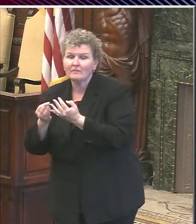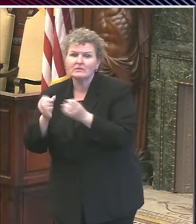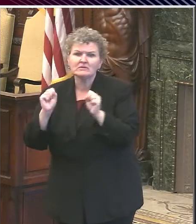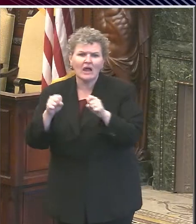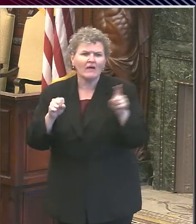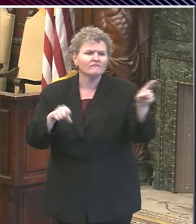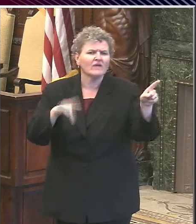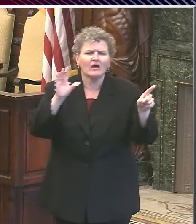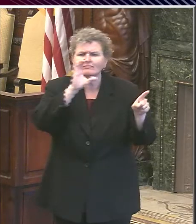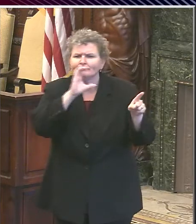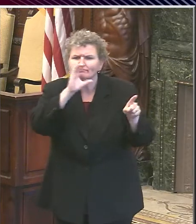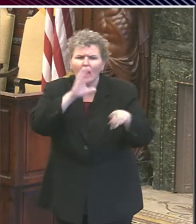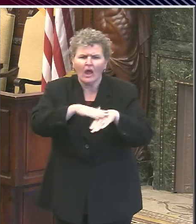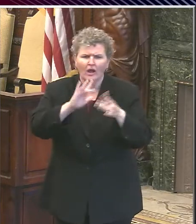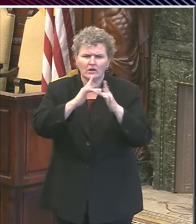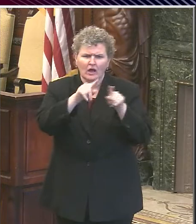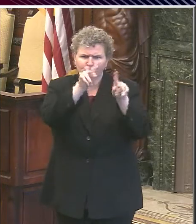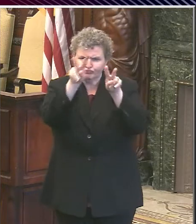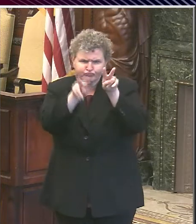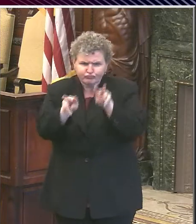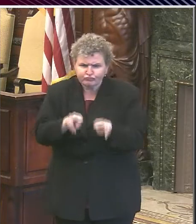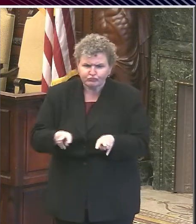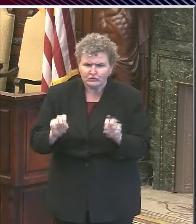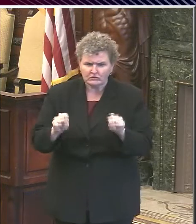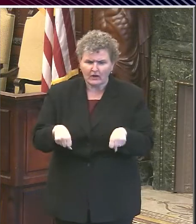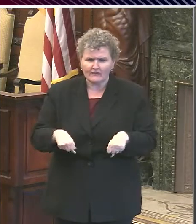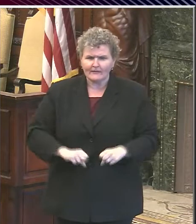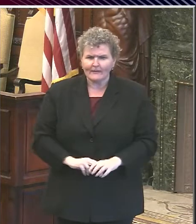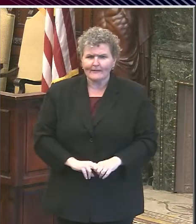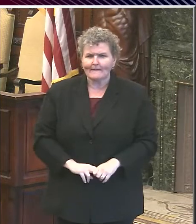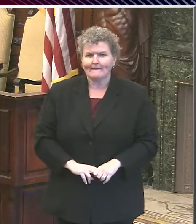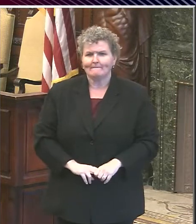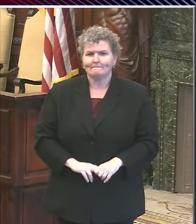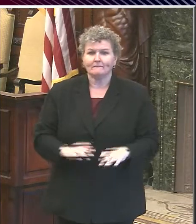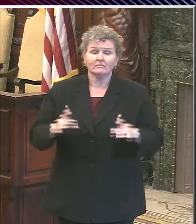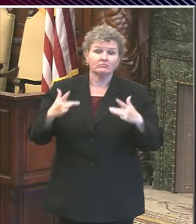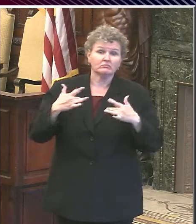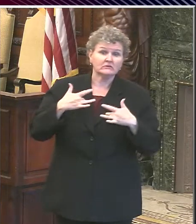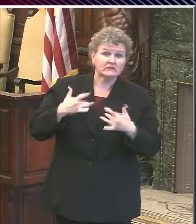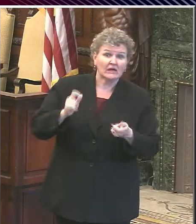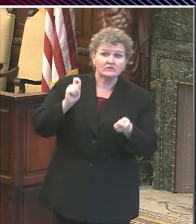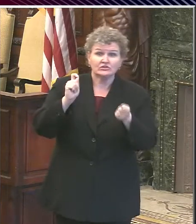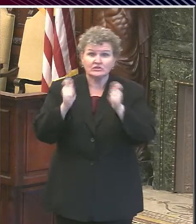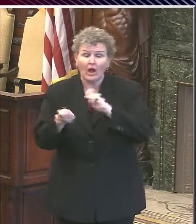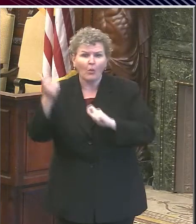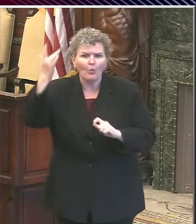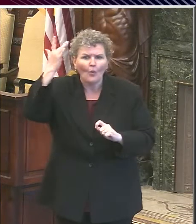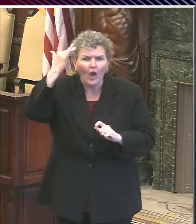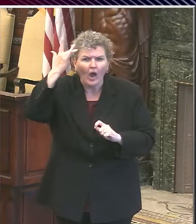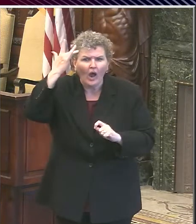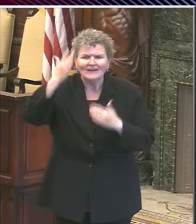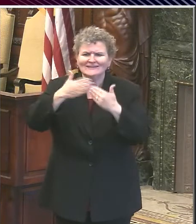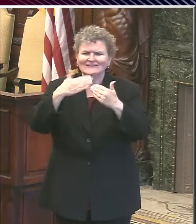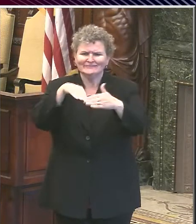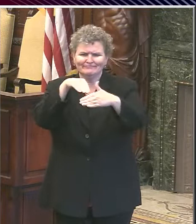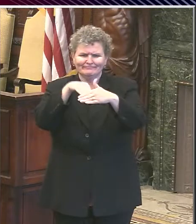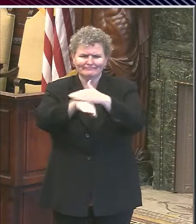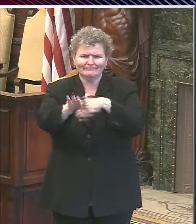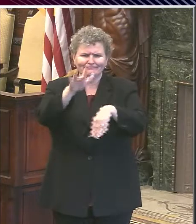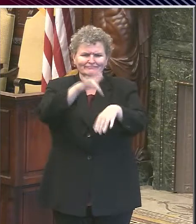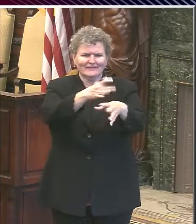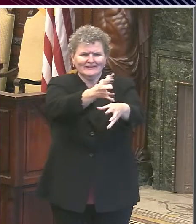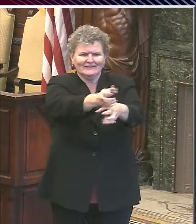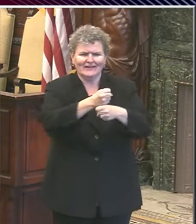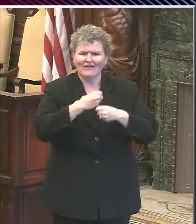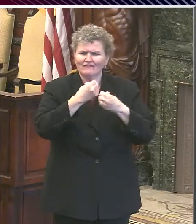online. We are excited and grateful to announce this change because our students deserve easy access to free and healthy meals as they